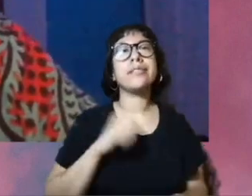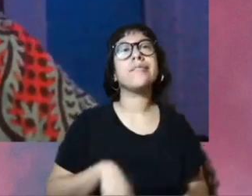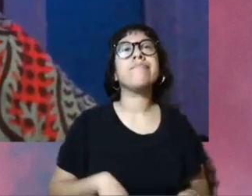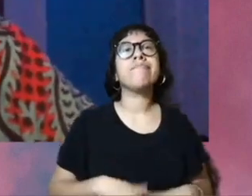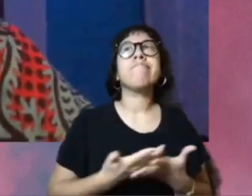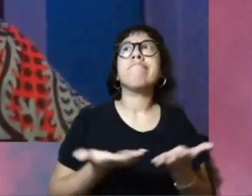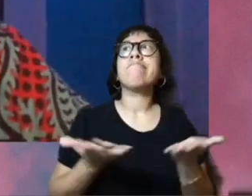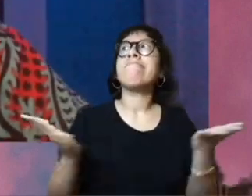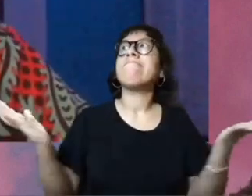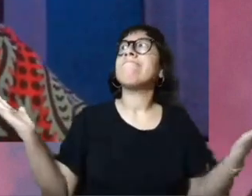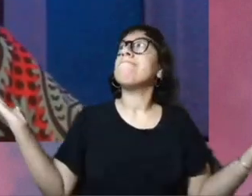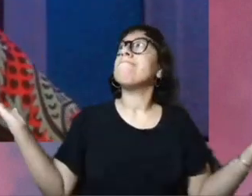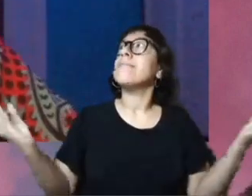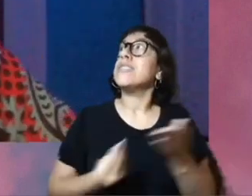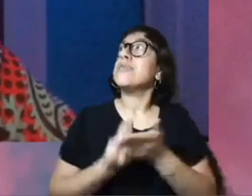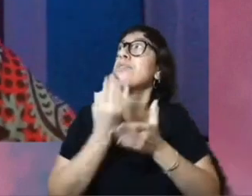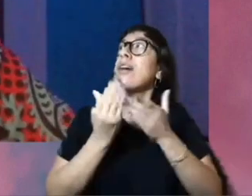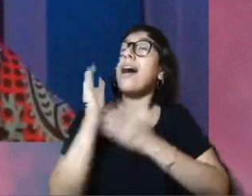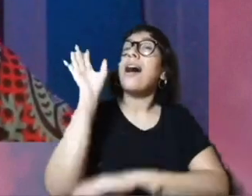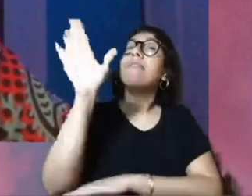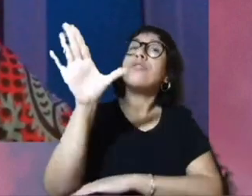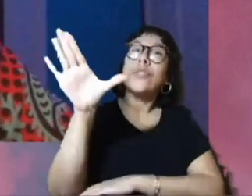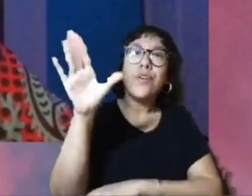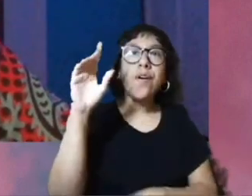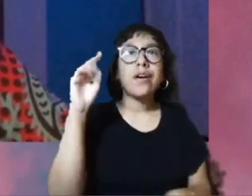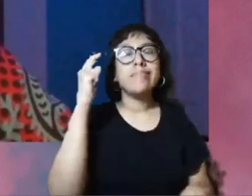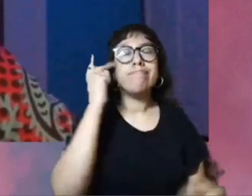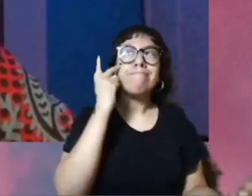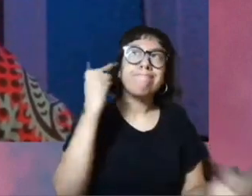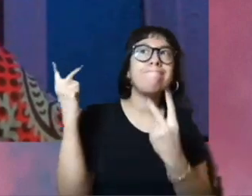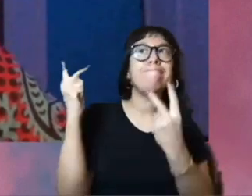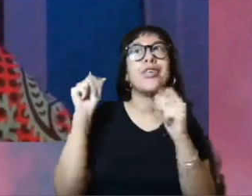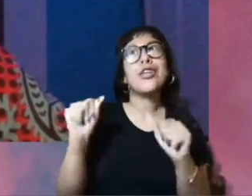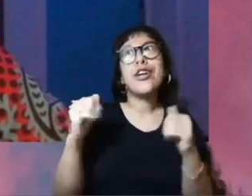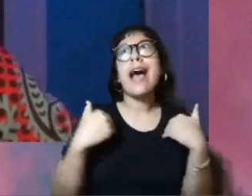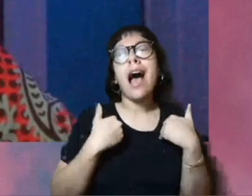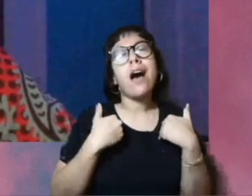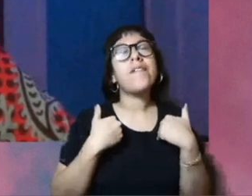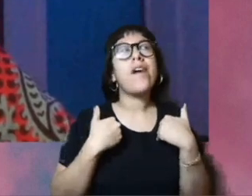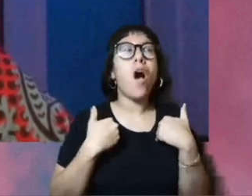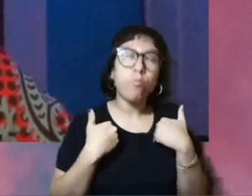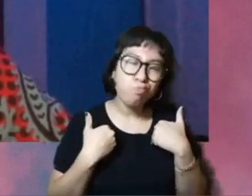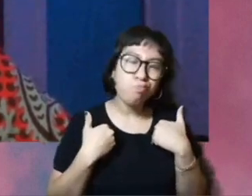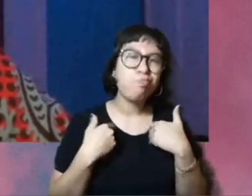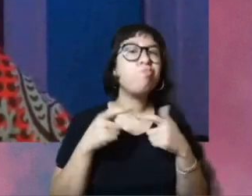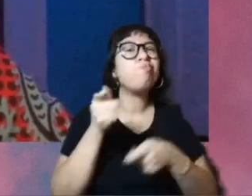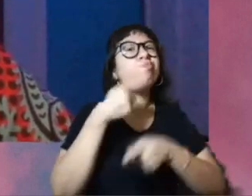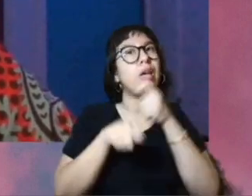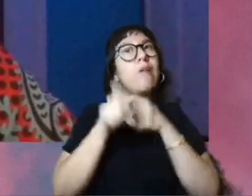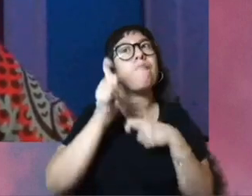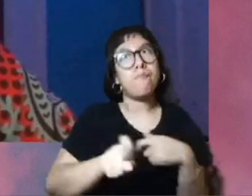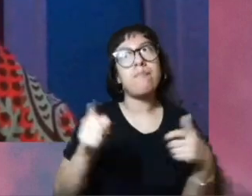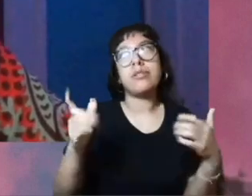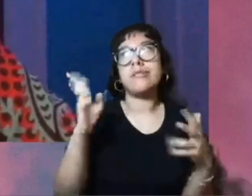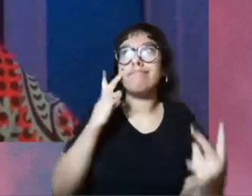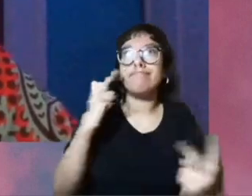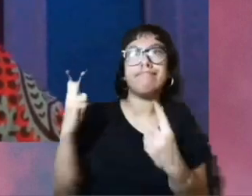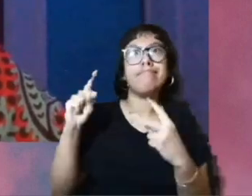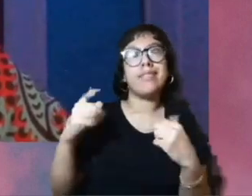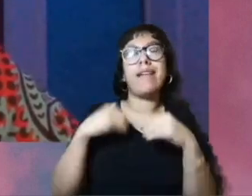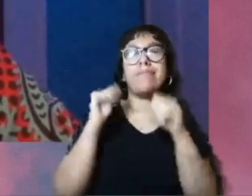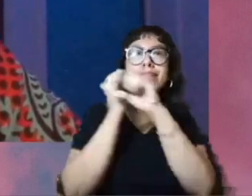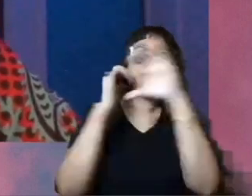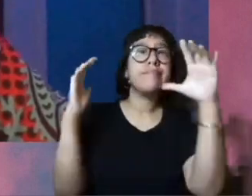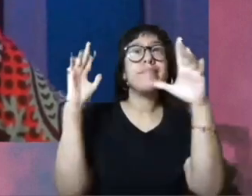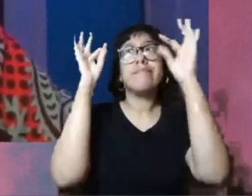These spring afternoons remind me of what I could have had. Correction, what I was supposed to have. In a fantasy world